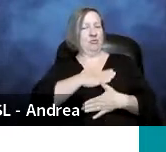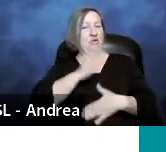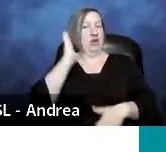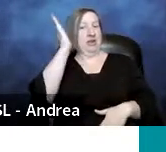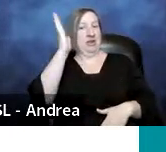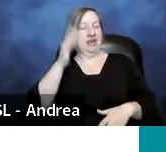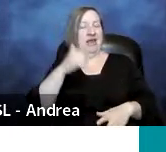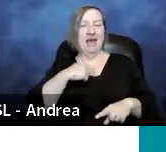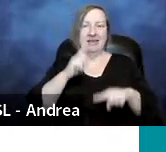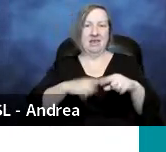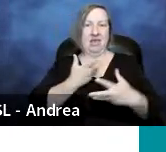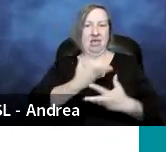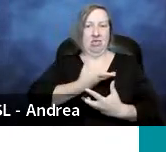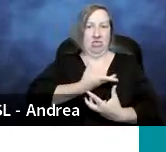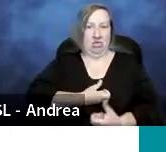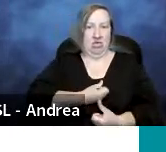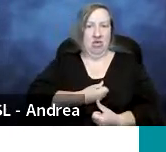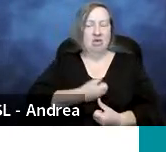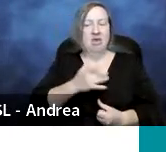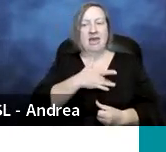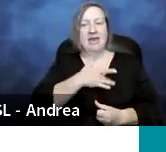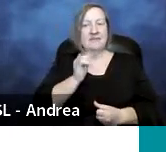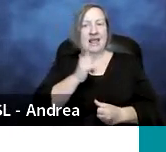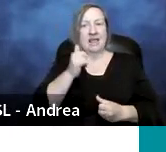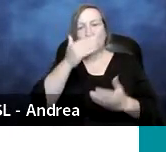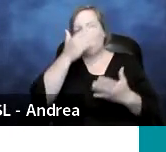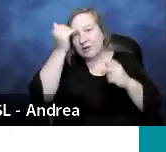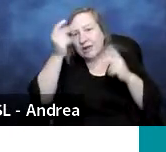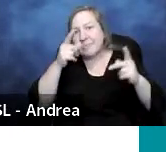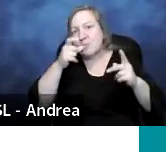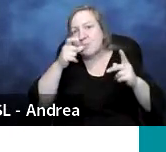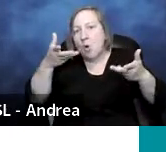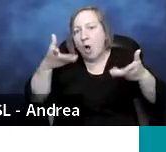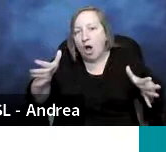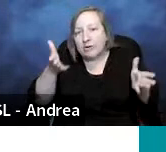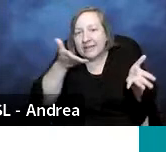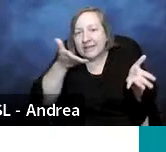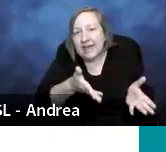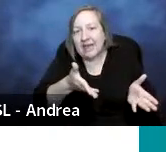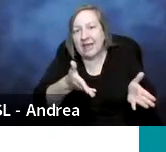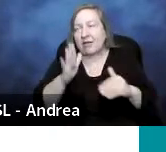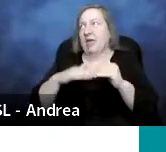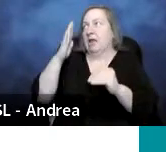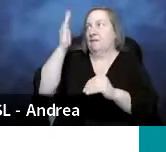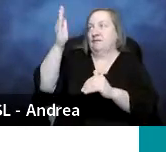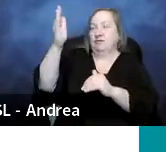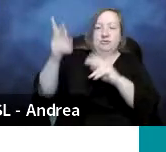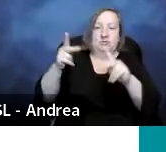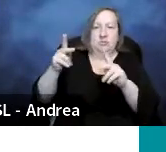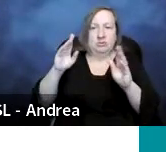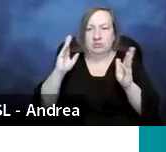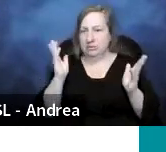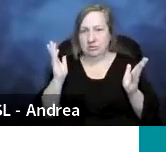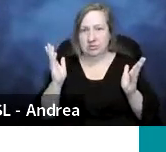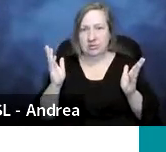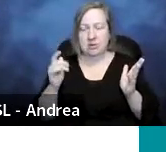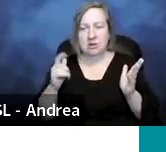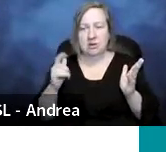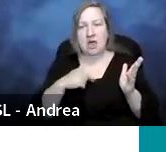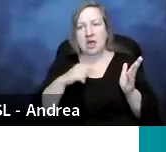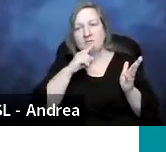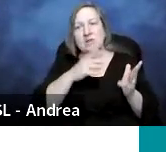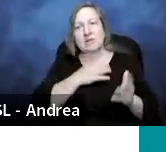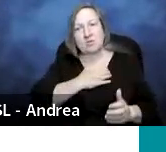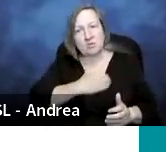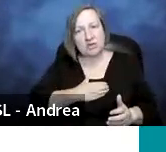something that I feel like we're forgetting those that are already there versus those to come. And I just really wish